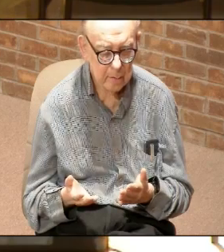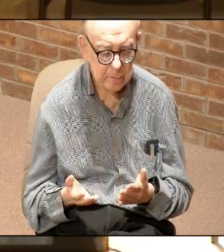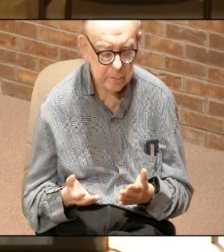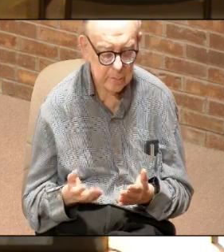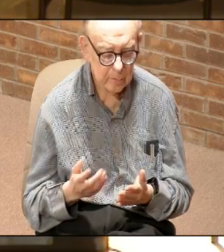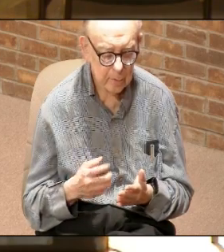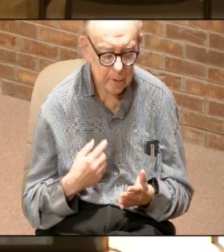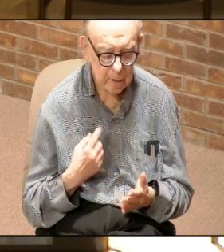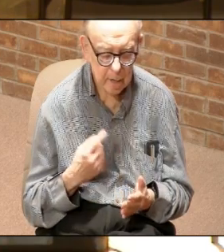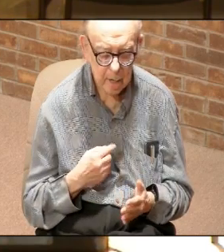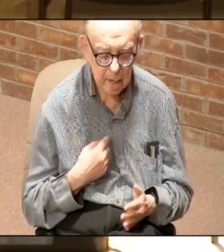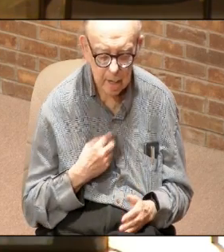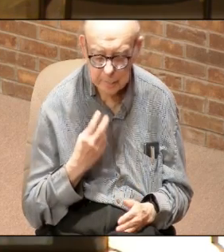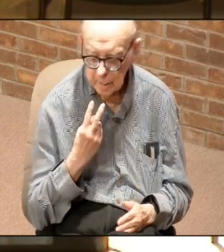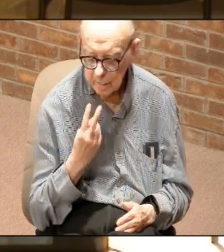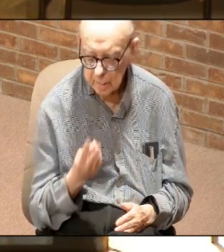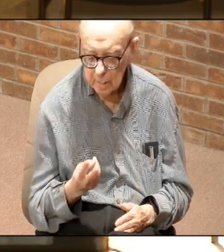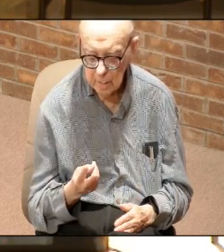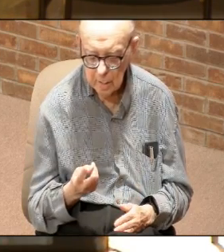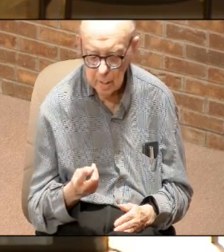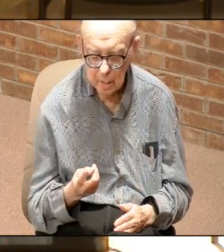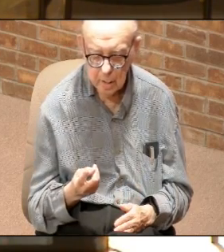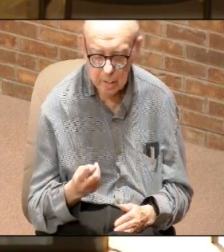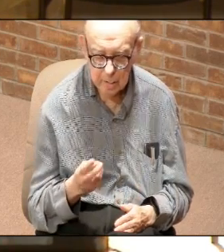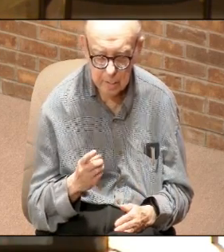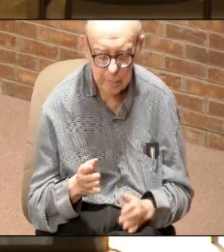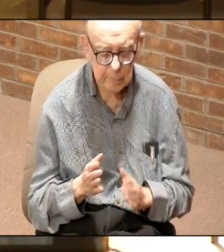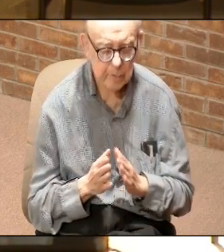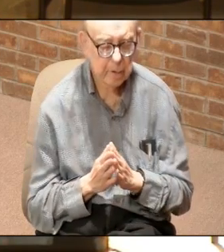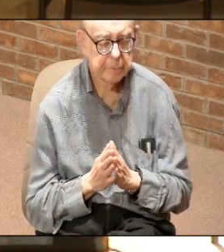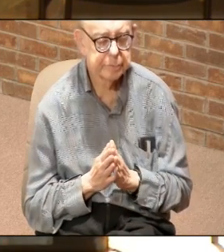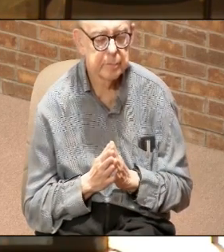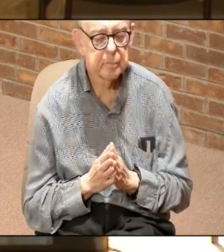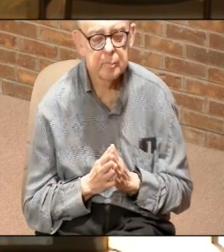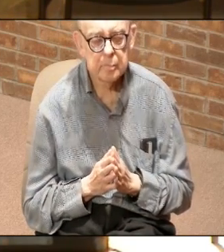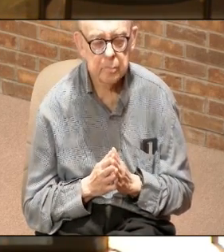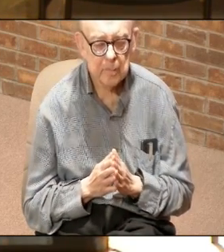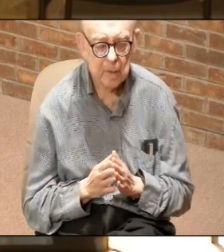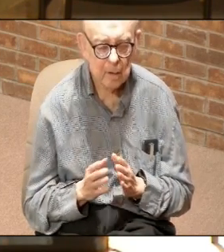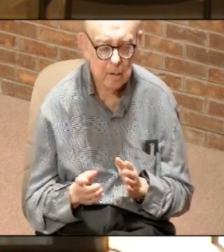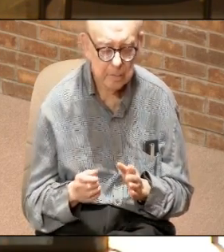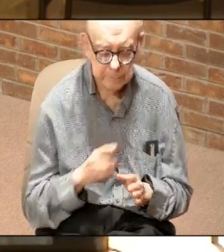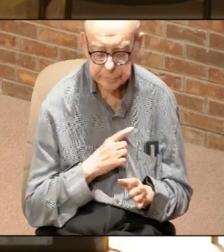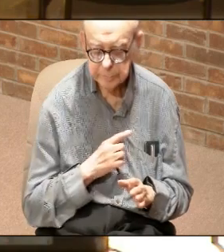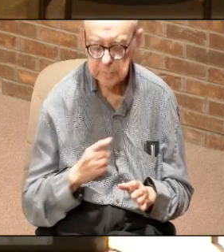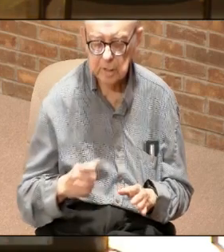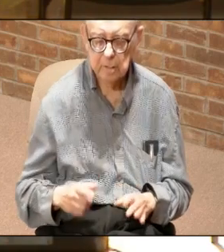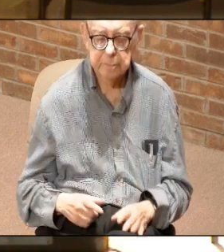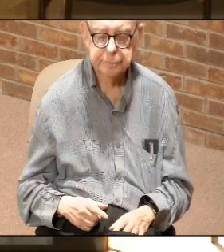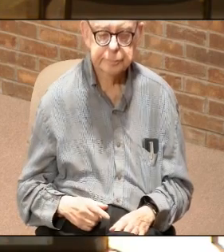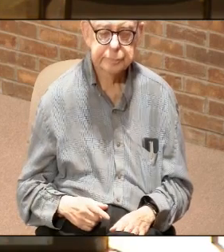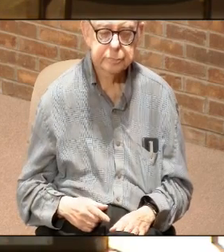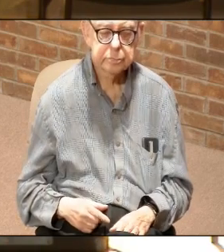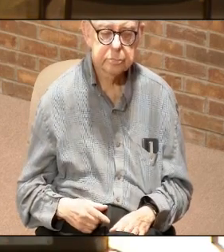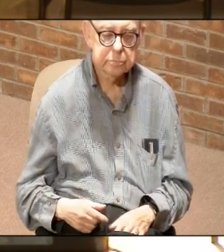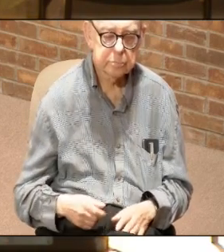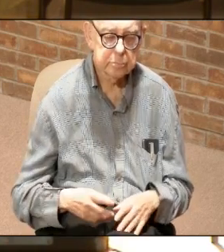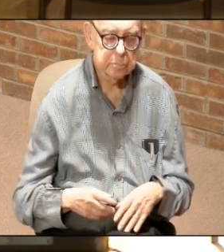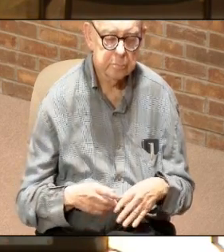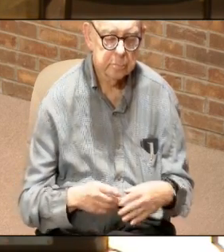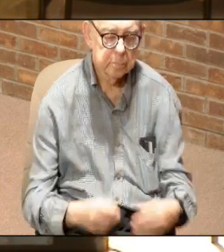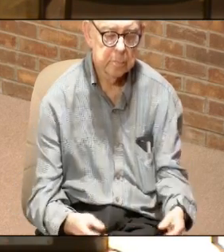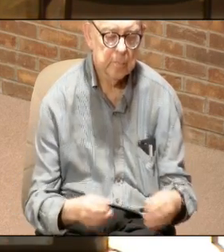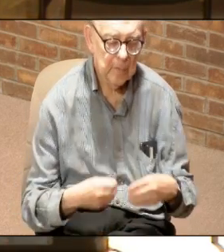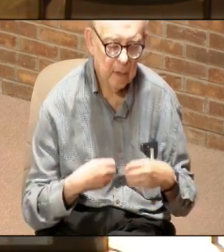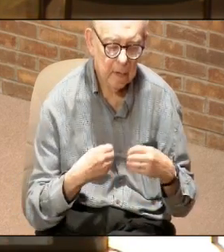for. And here was his prayer. He says, Lord, and giver of